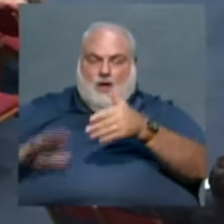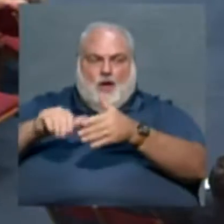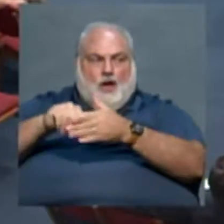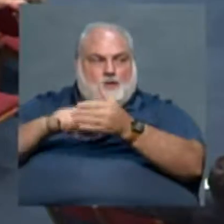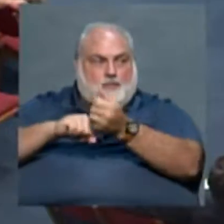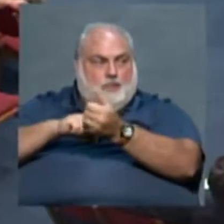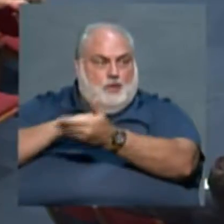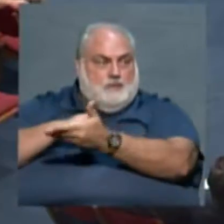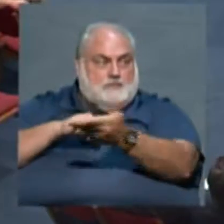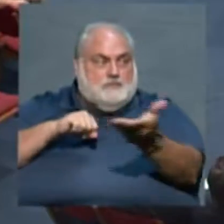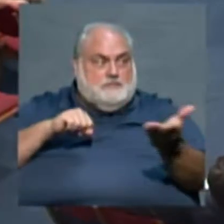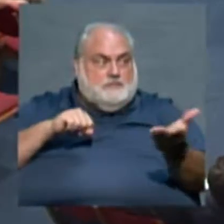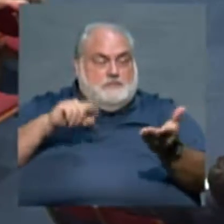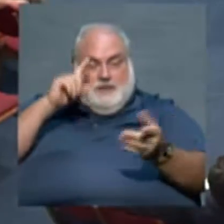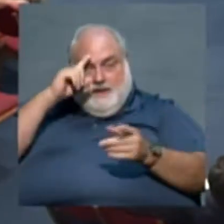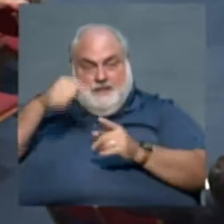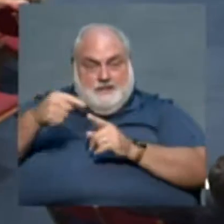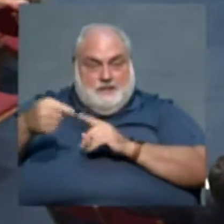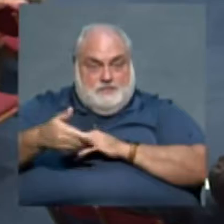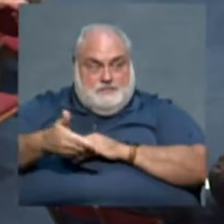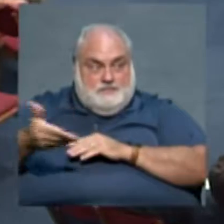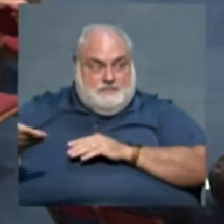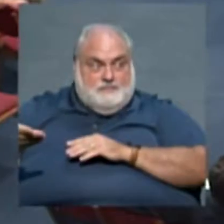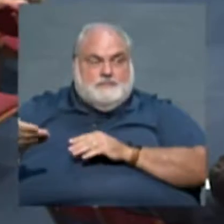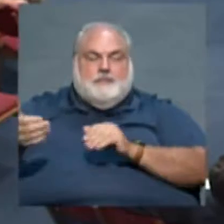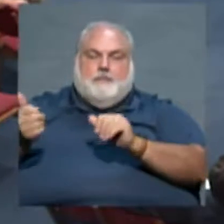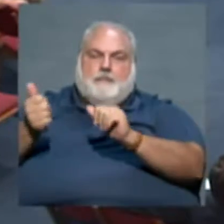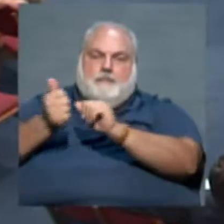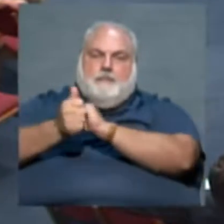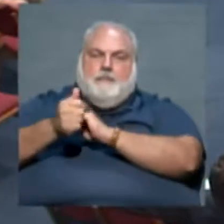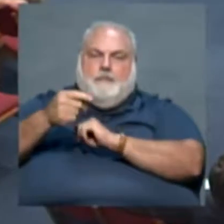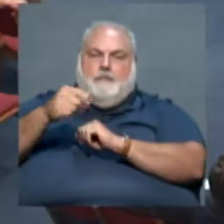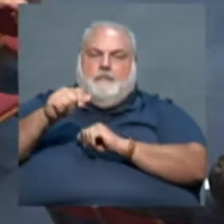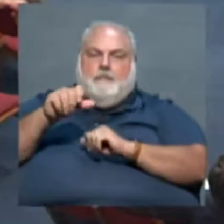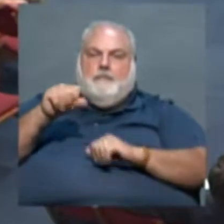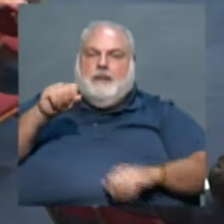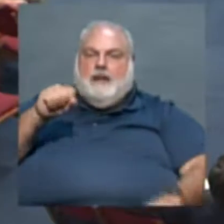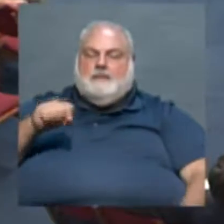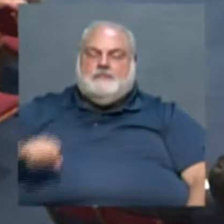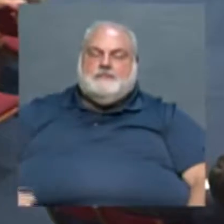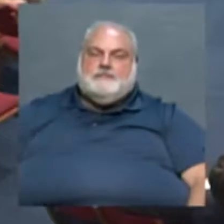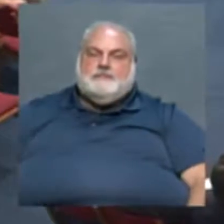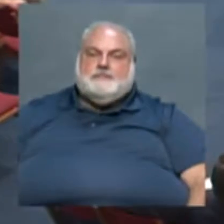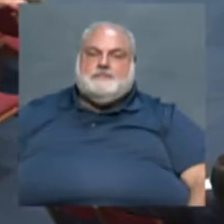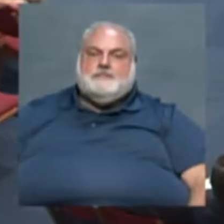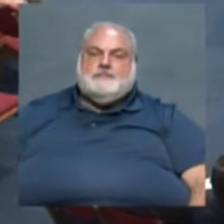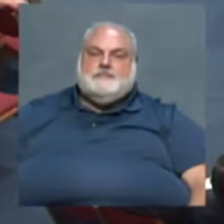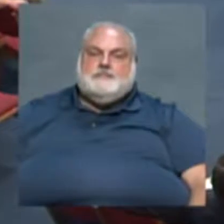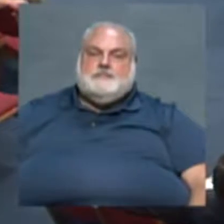favor? And all opposed? Item number 1 will pass.